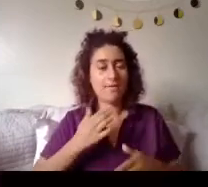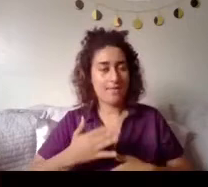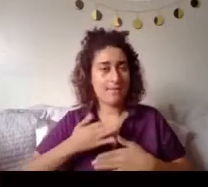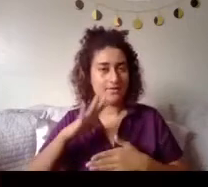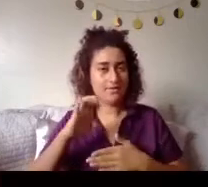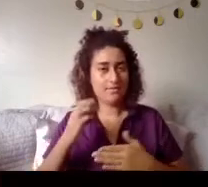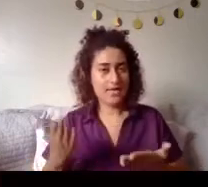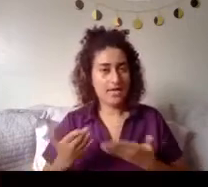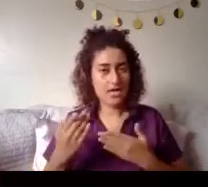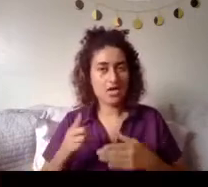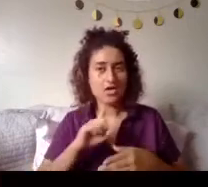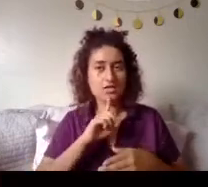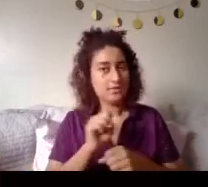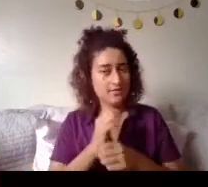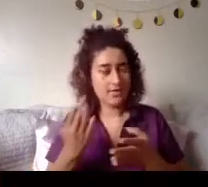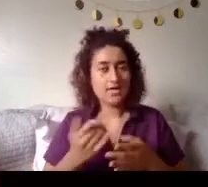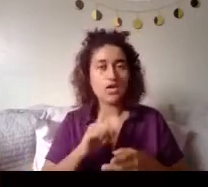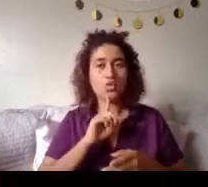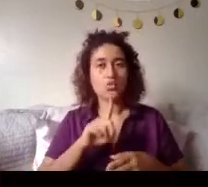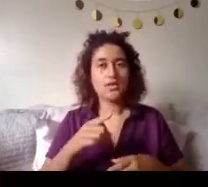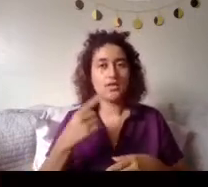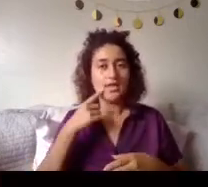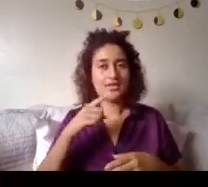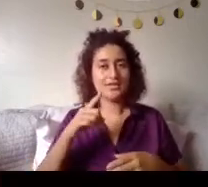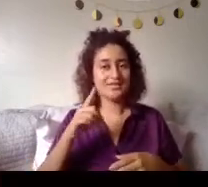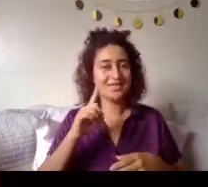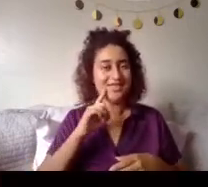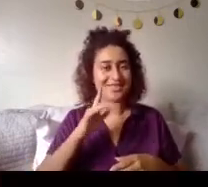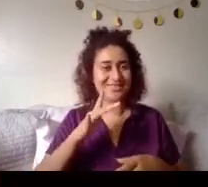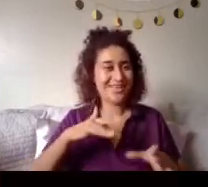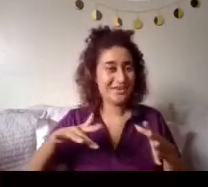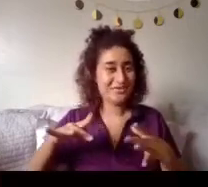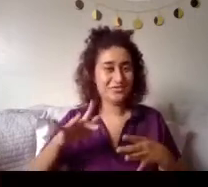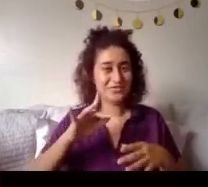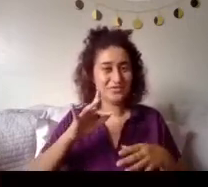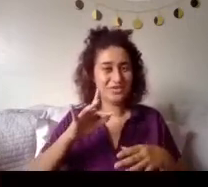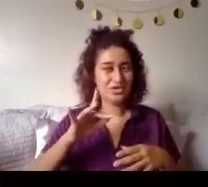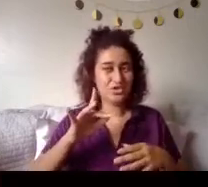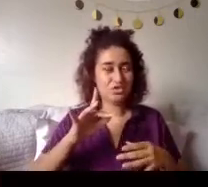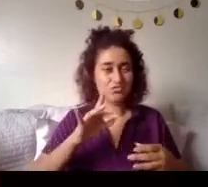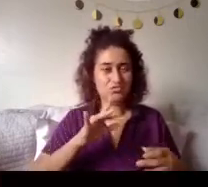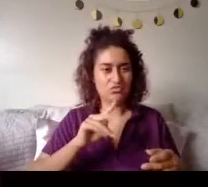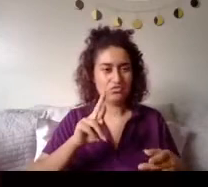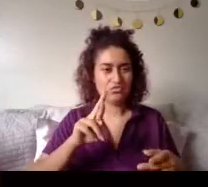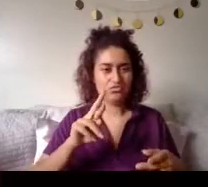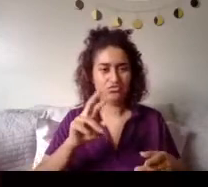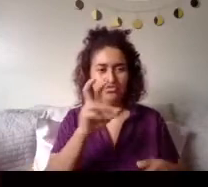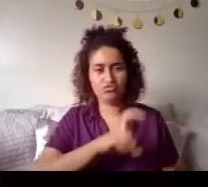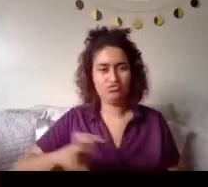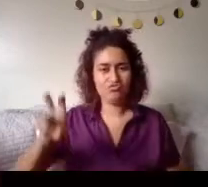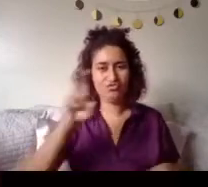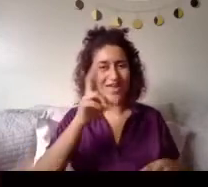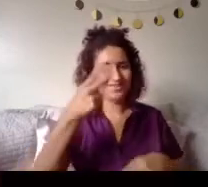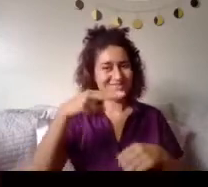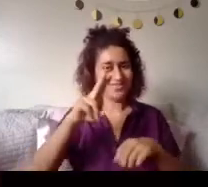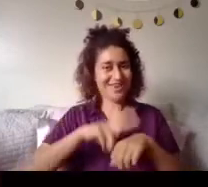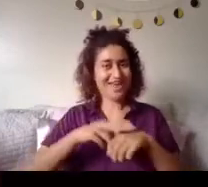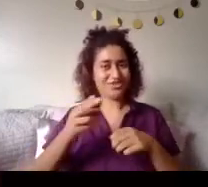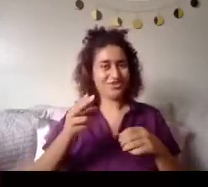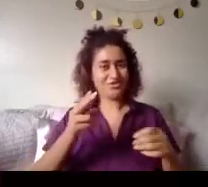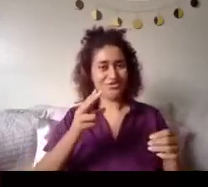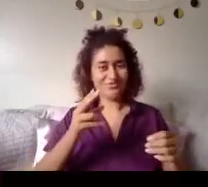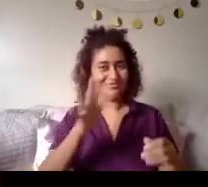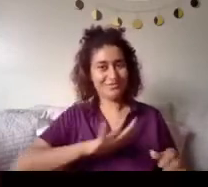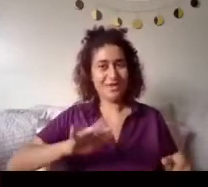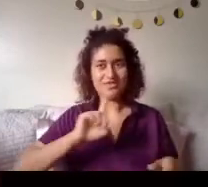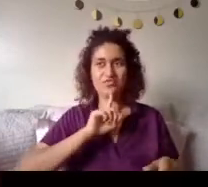here, especially also in this kind of transnational space and to follow up with kind of experiments of